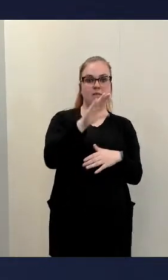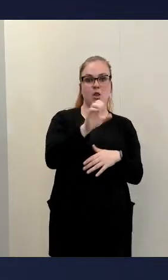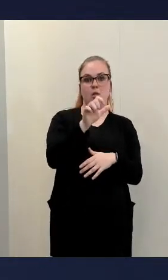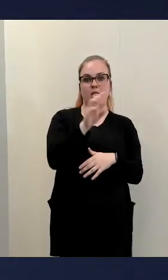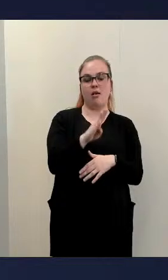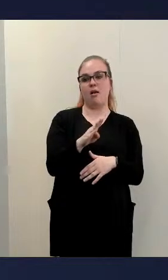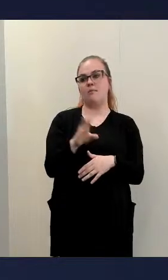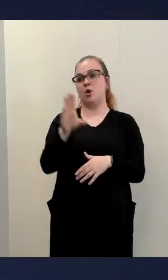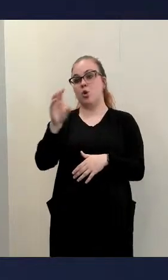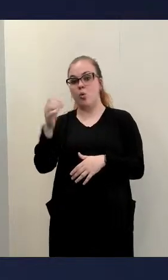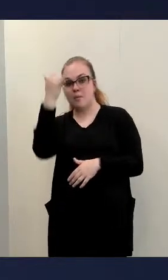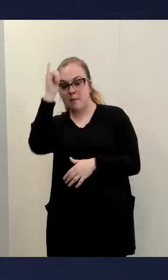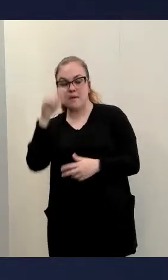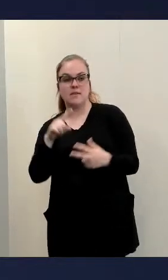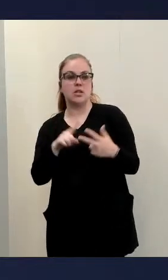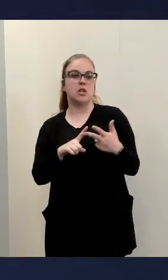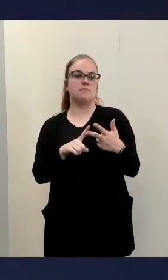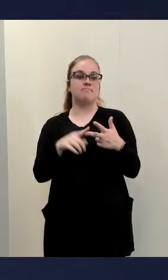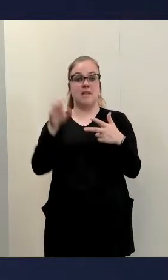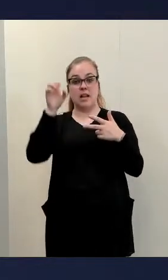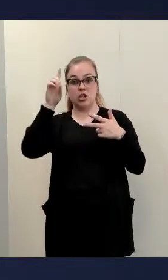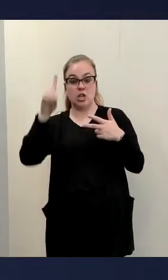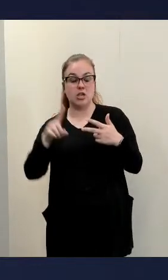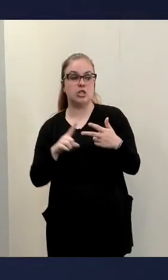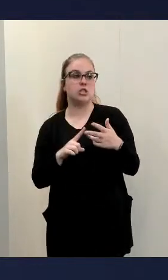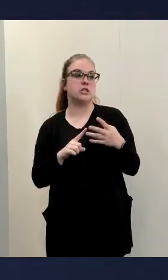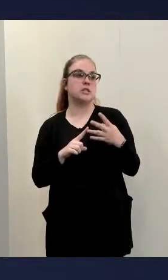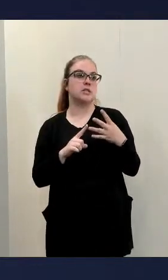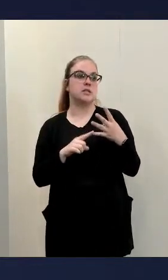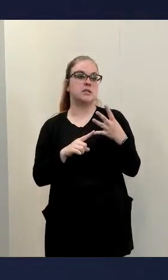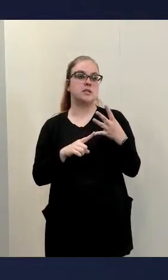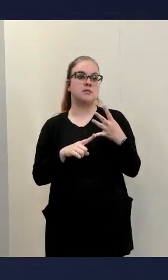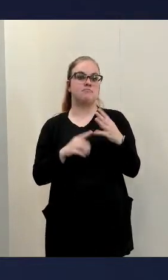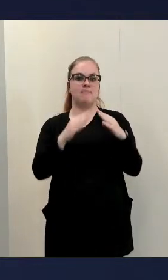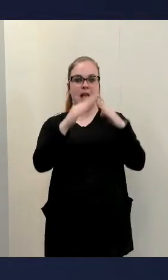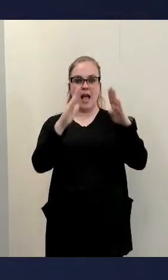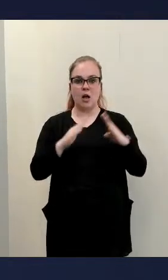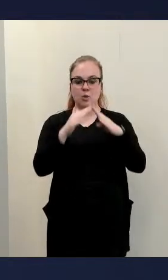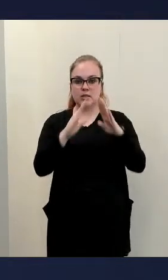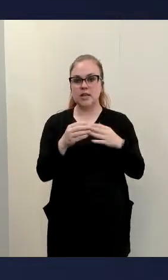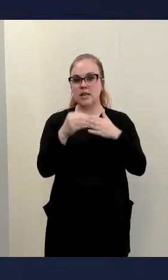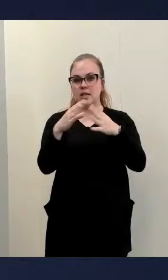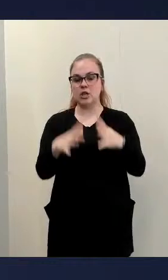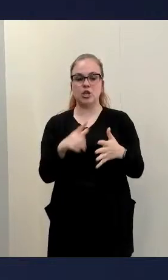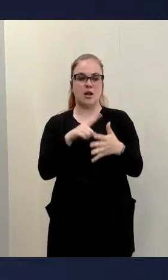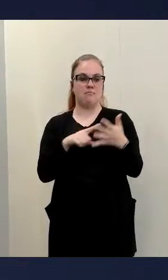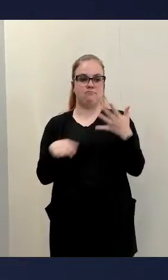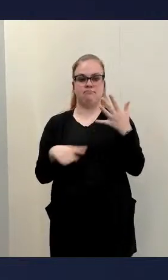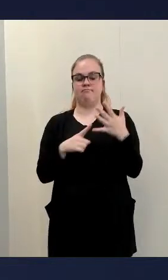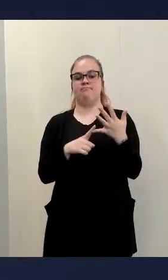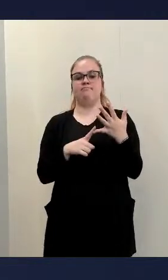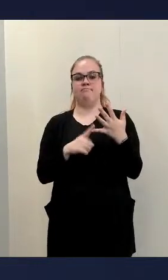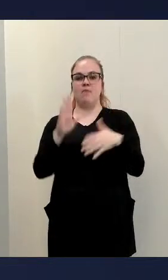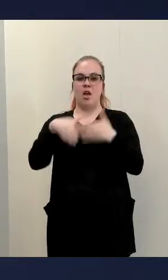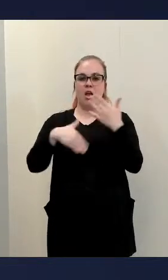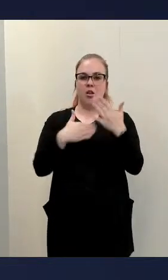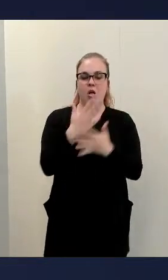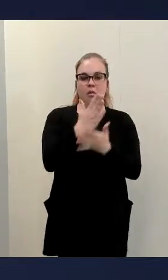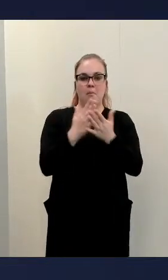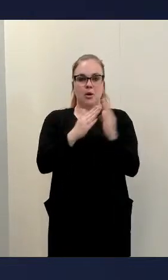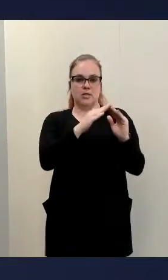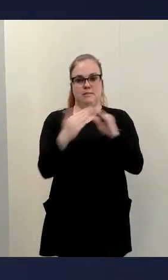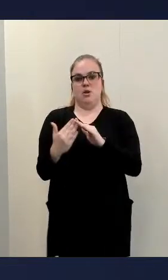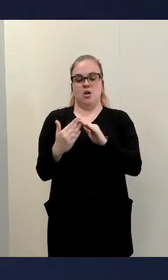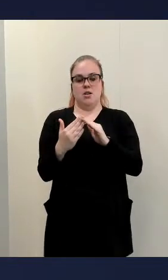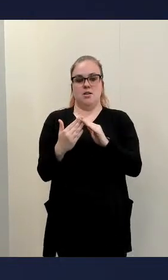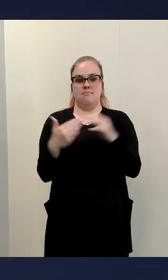Buffalo, leadership in education, leadership around housing, and leadership in every element of our community to get